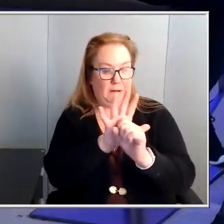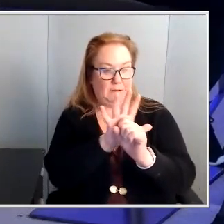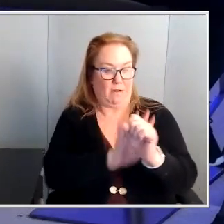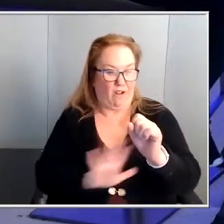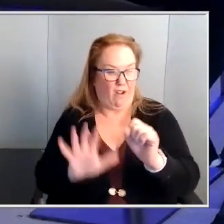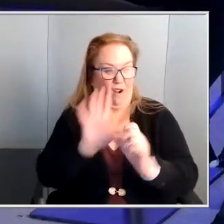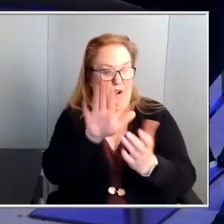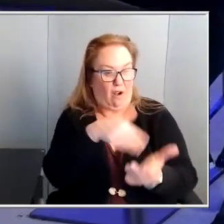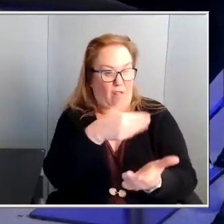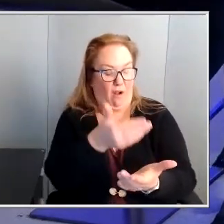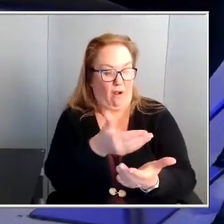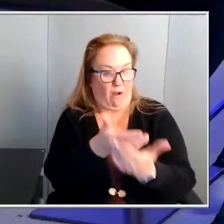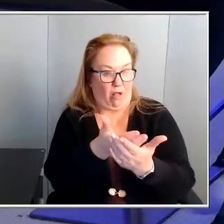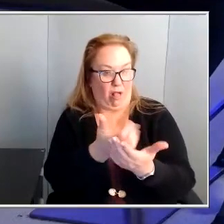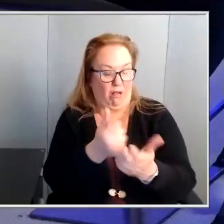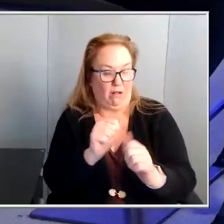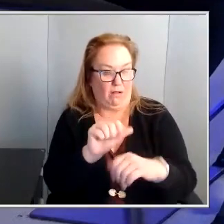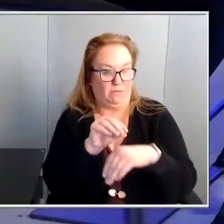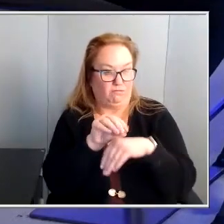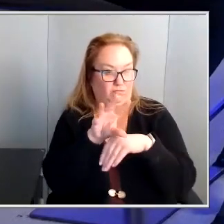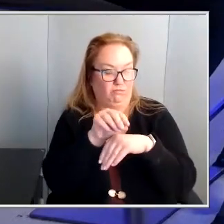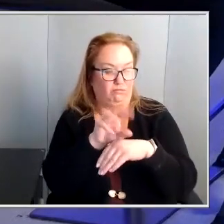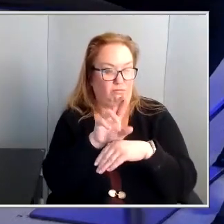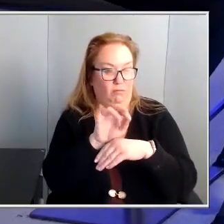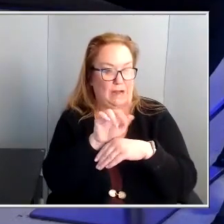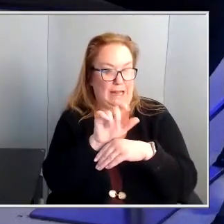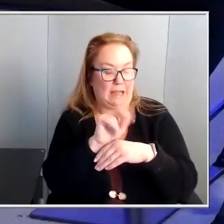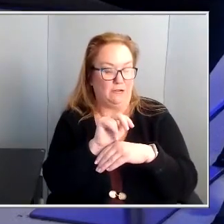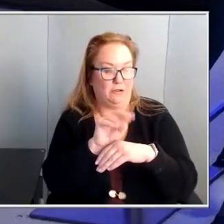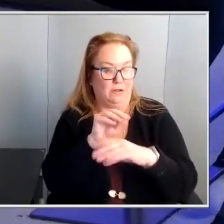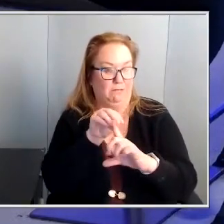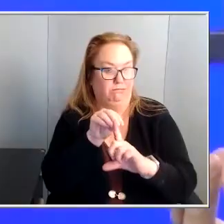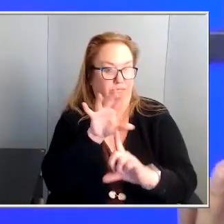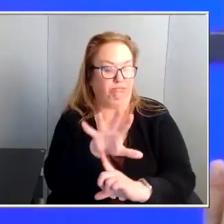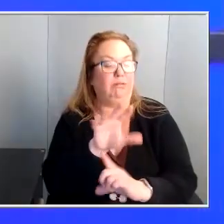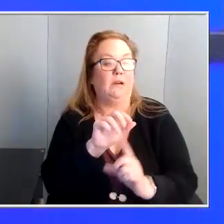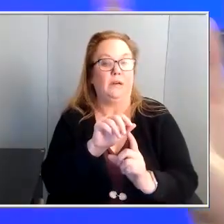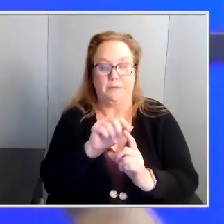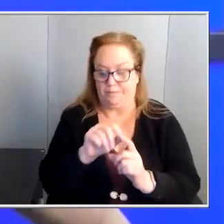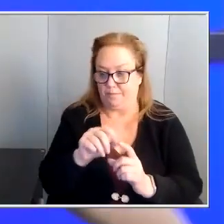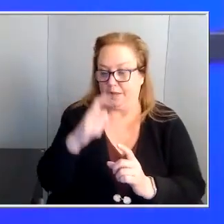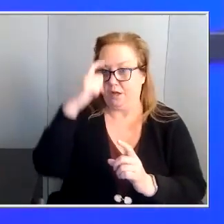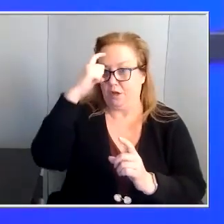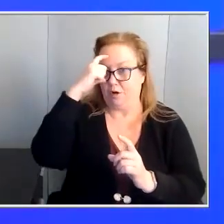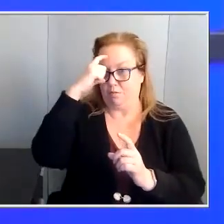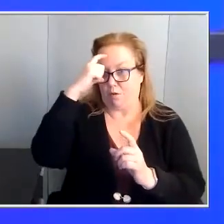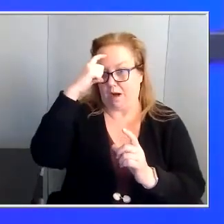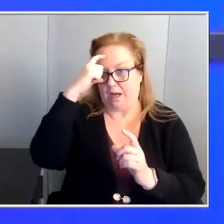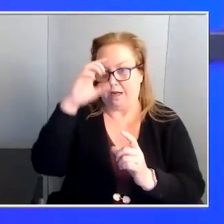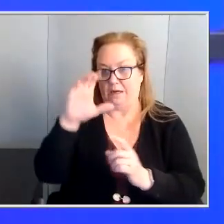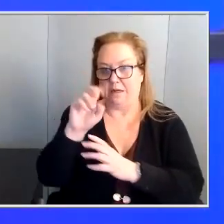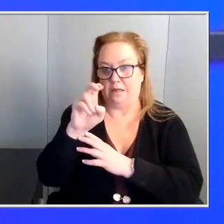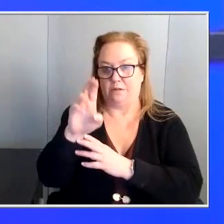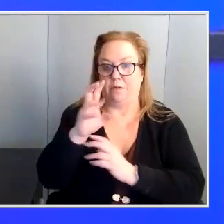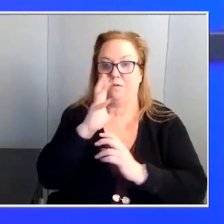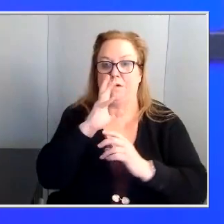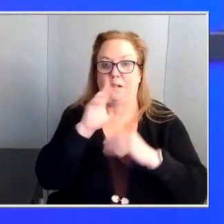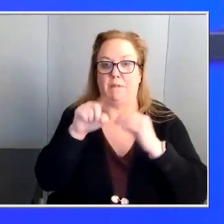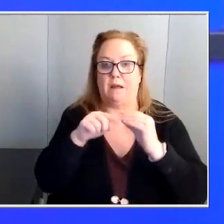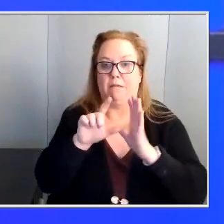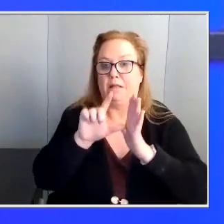those little pieces, try to eradicate it as much as possible? Yeah, so in brain metastasis, like what we're going to talk about